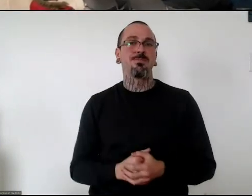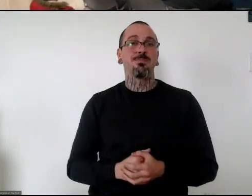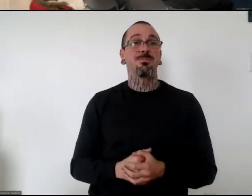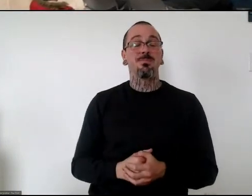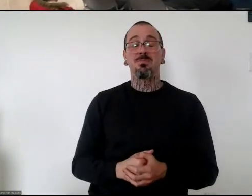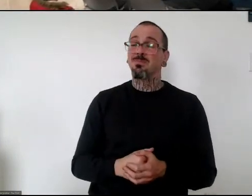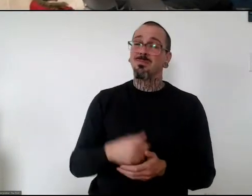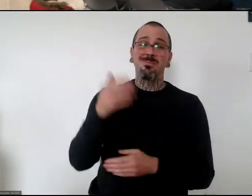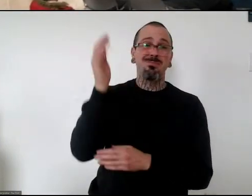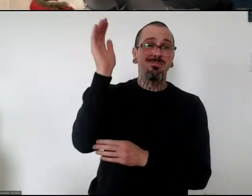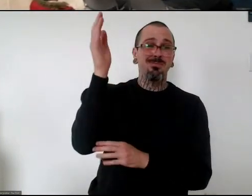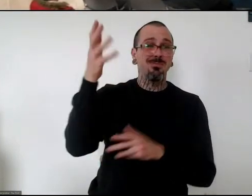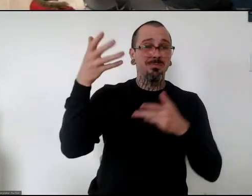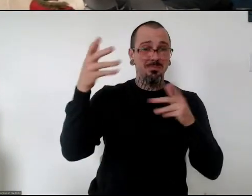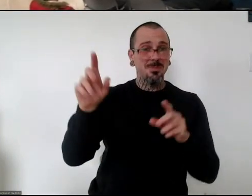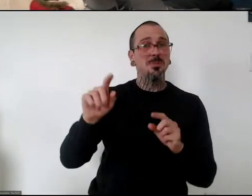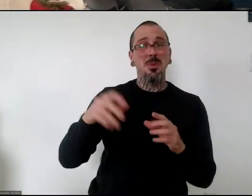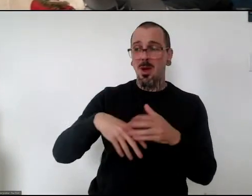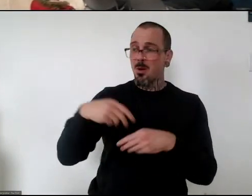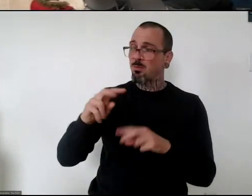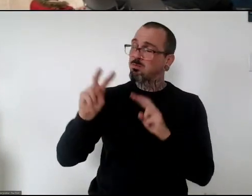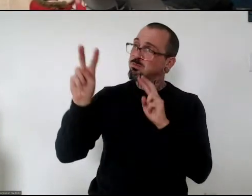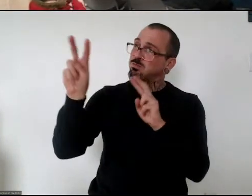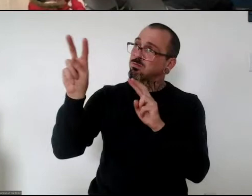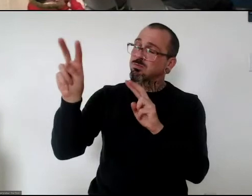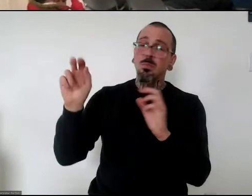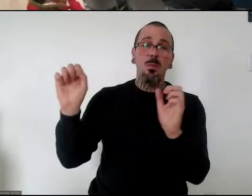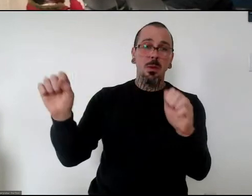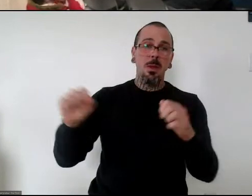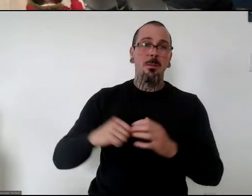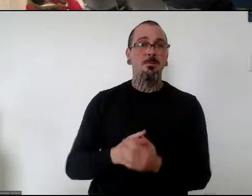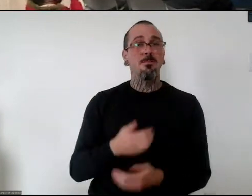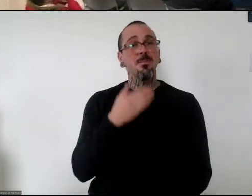proceedings. Thank you.